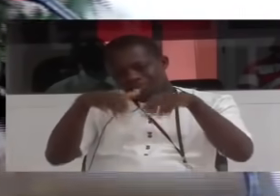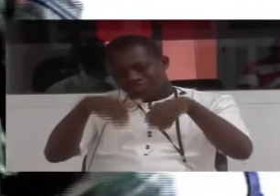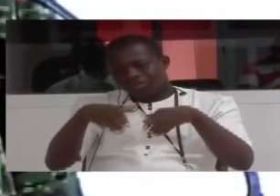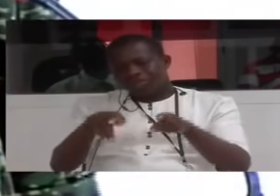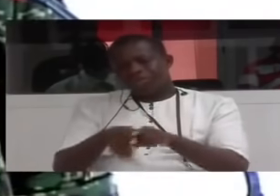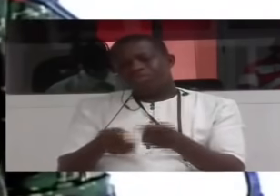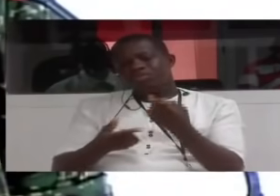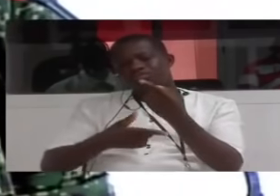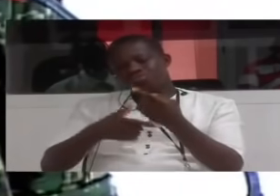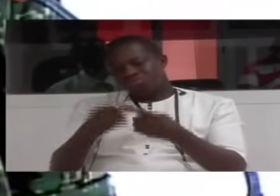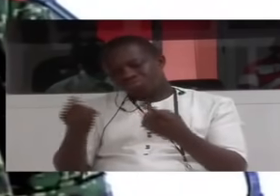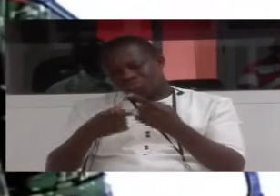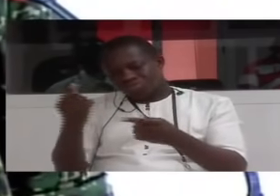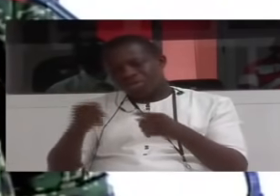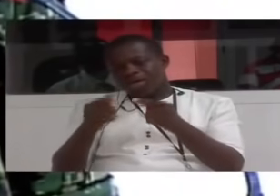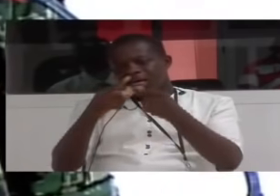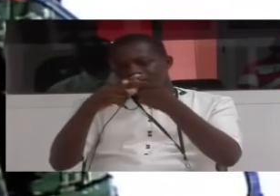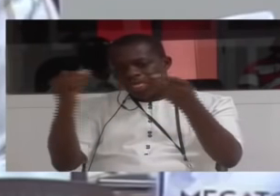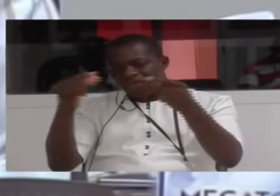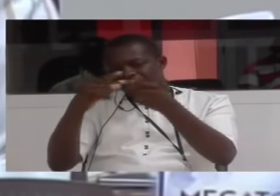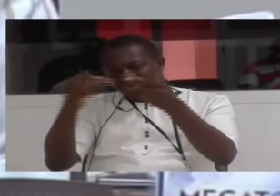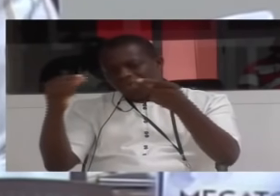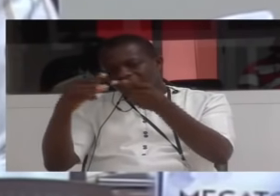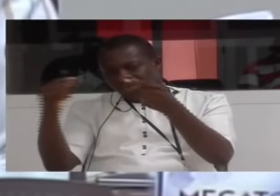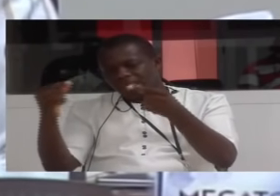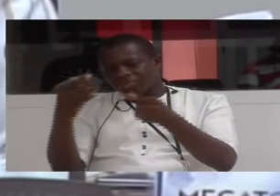diko wita. We found them, they were harvesting groundnut.